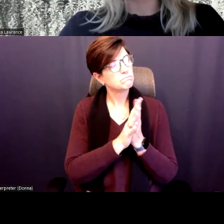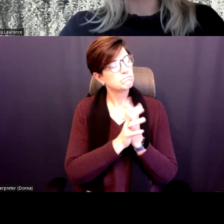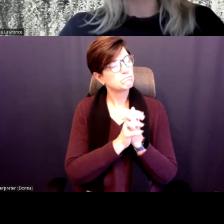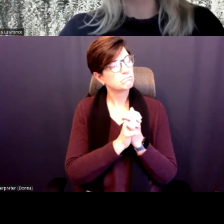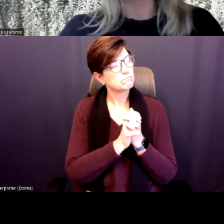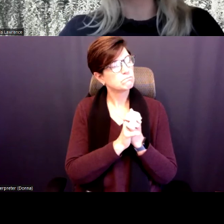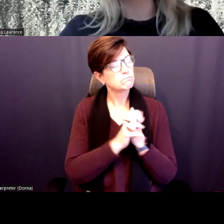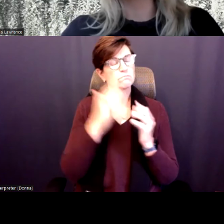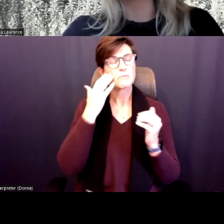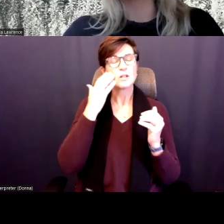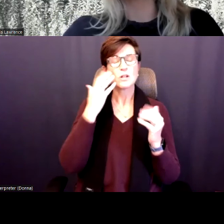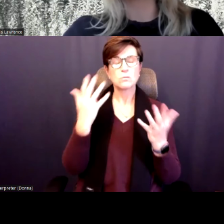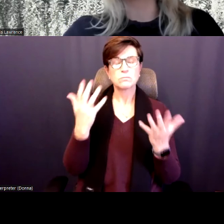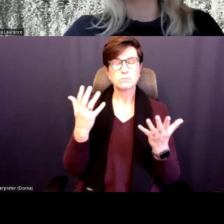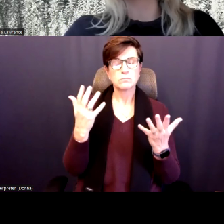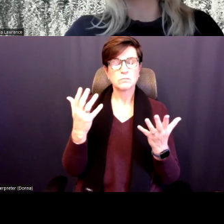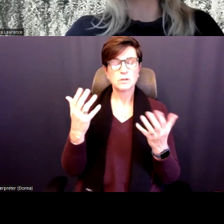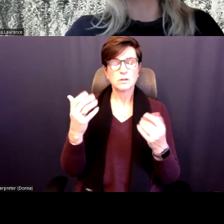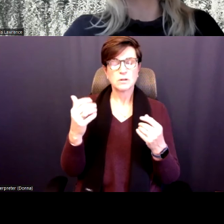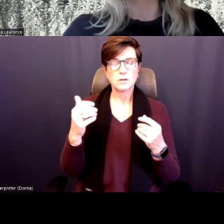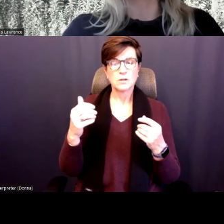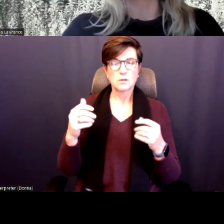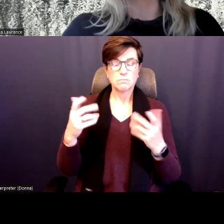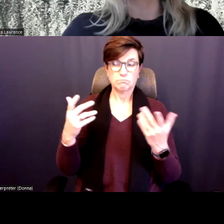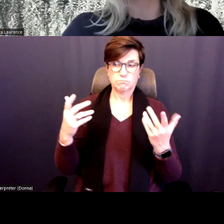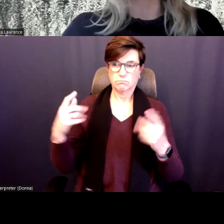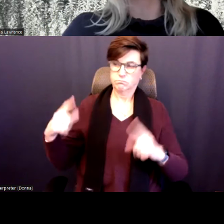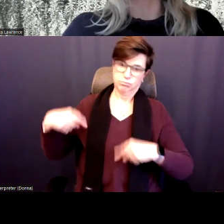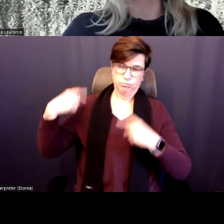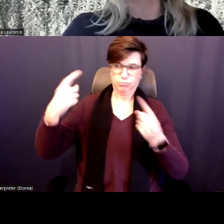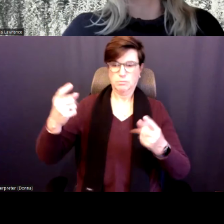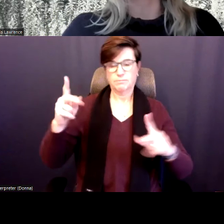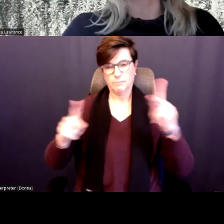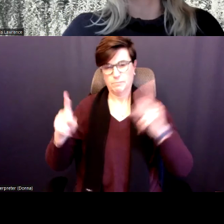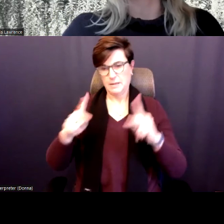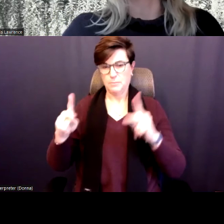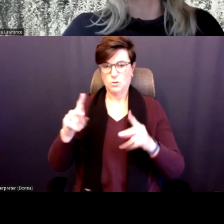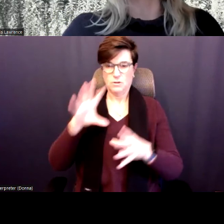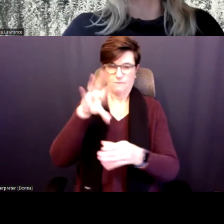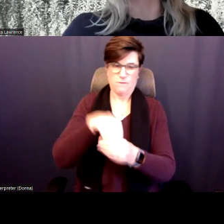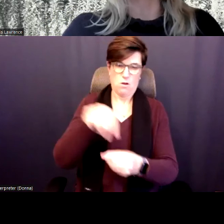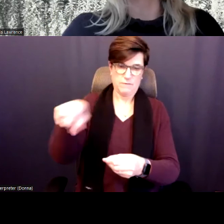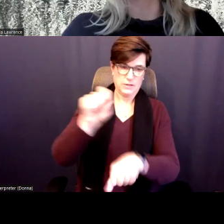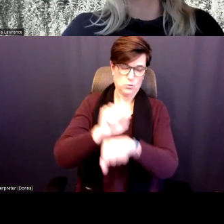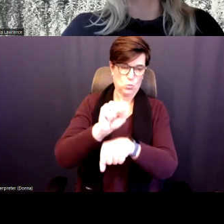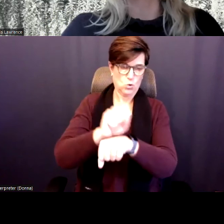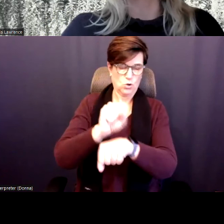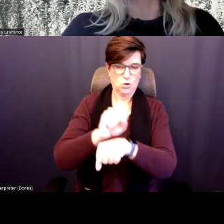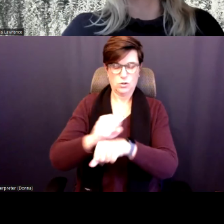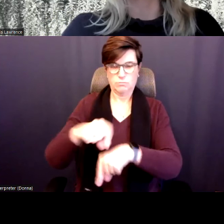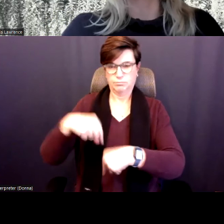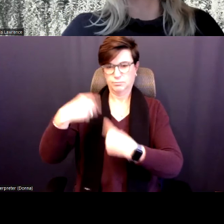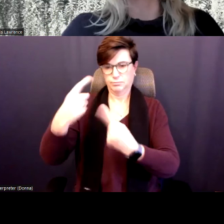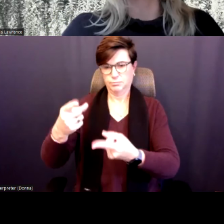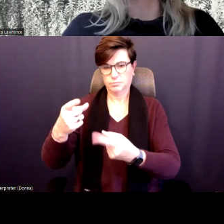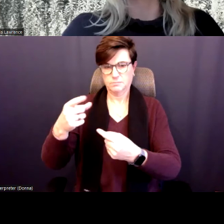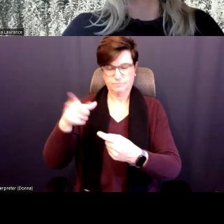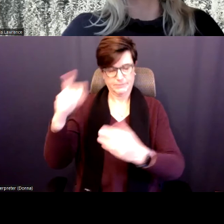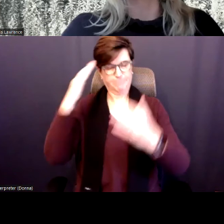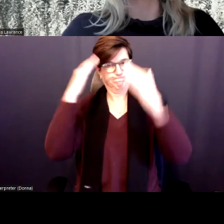with all the people who have been doing this historically, there is and recognizing the need,